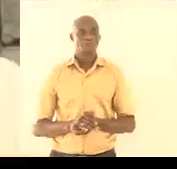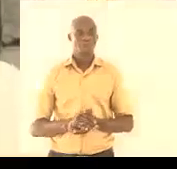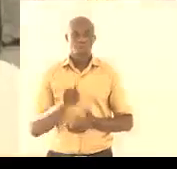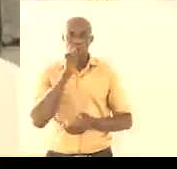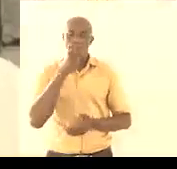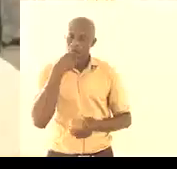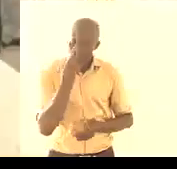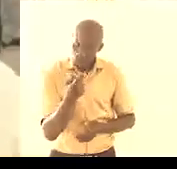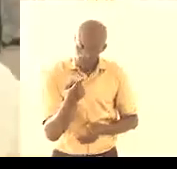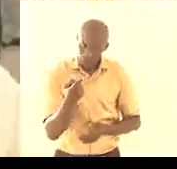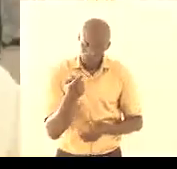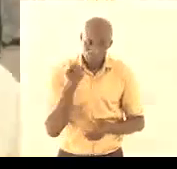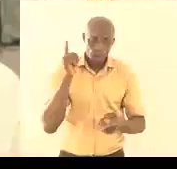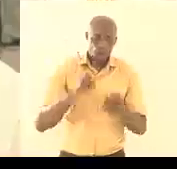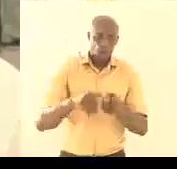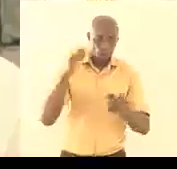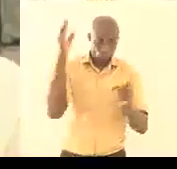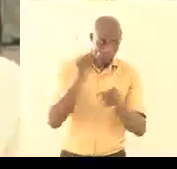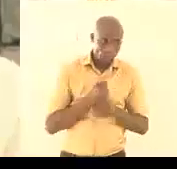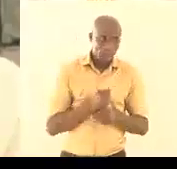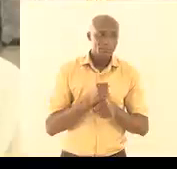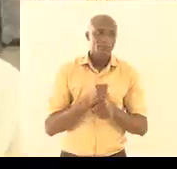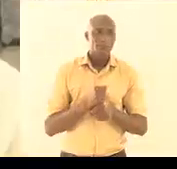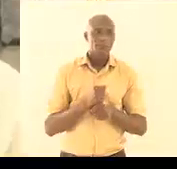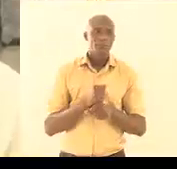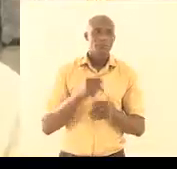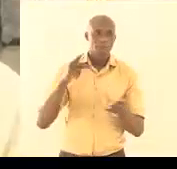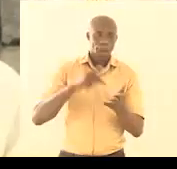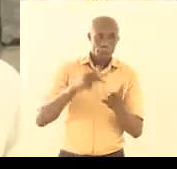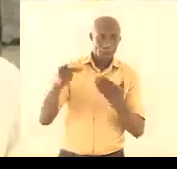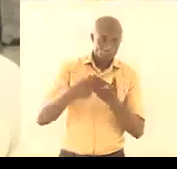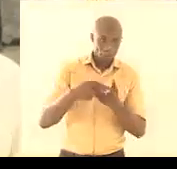And I am told that to get course accreditation in this country,